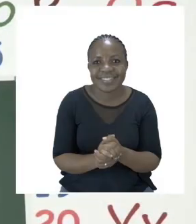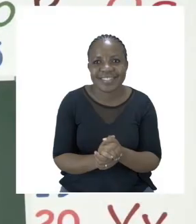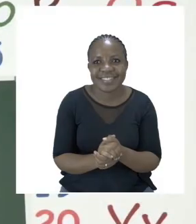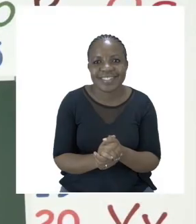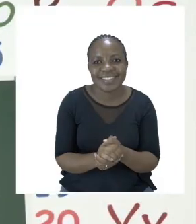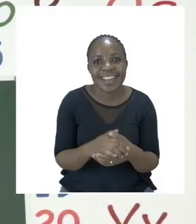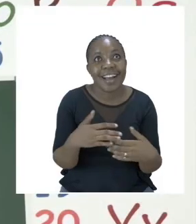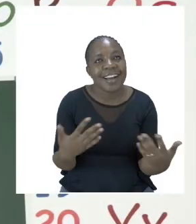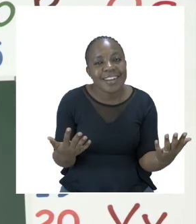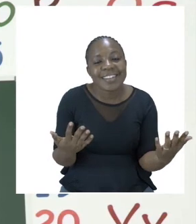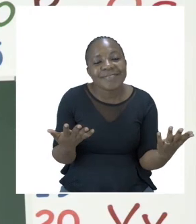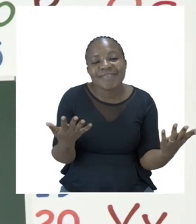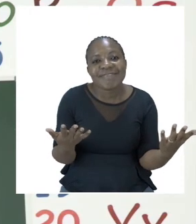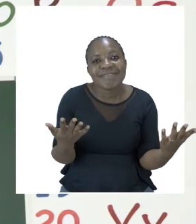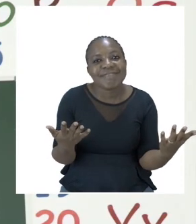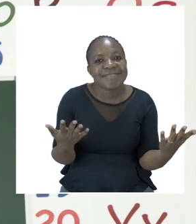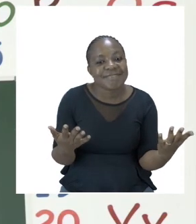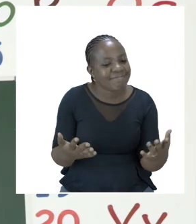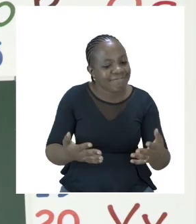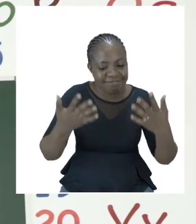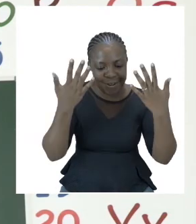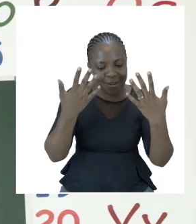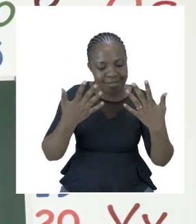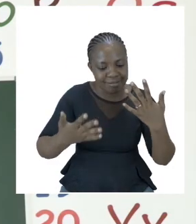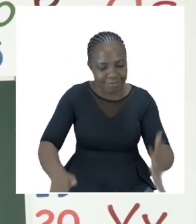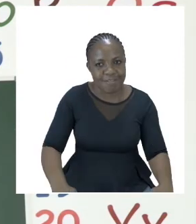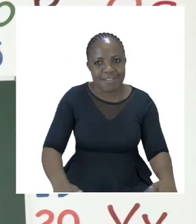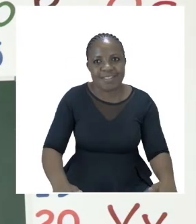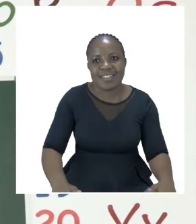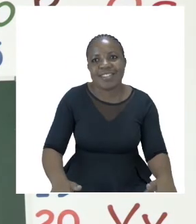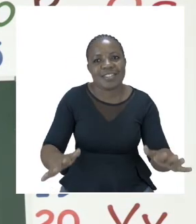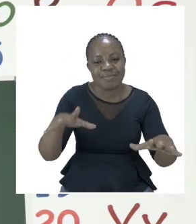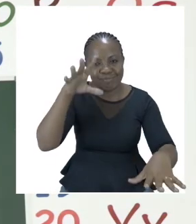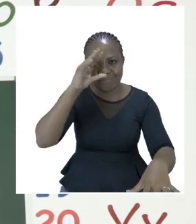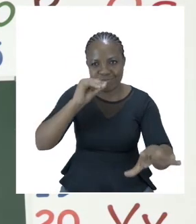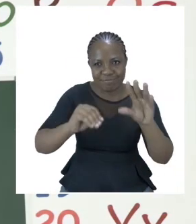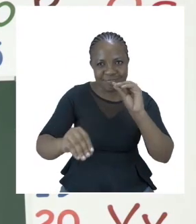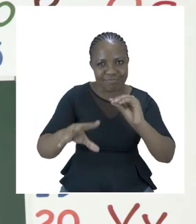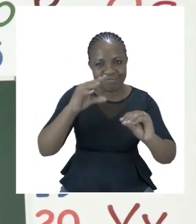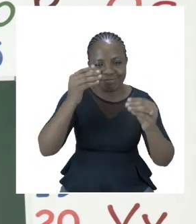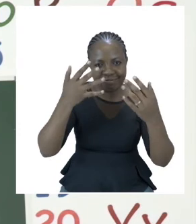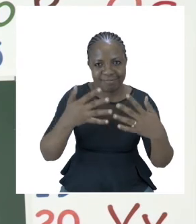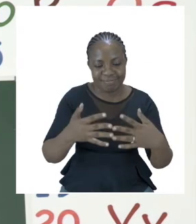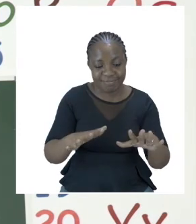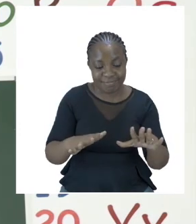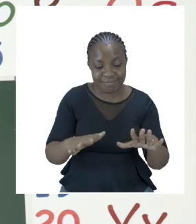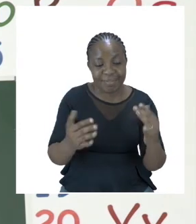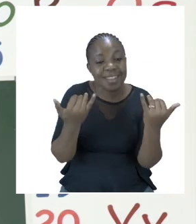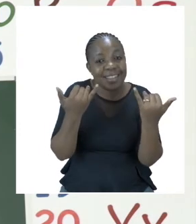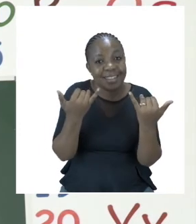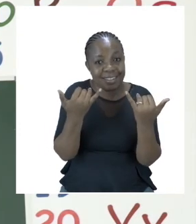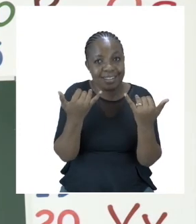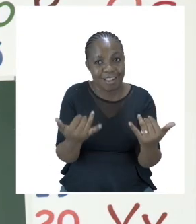This now marks the end of our lesson. Now before we say goodbye